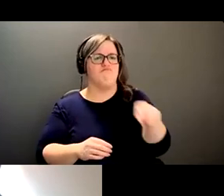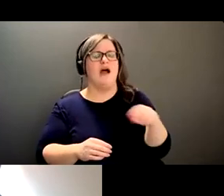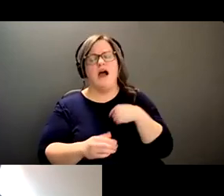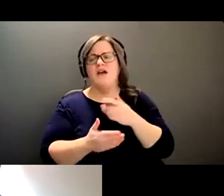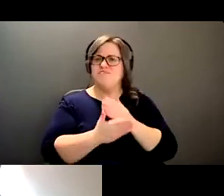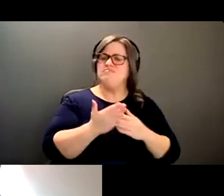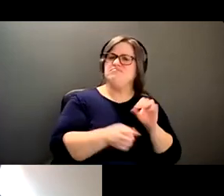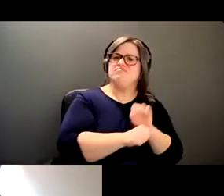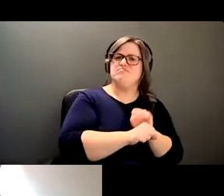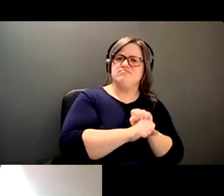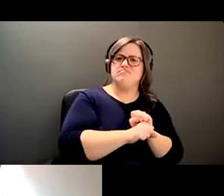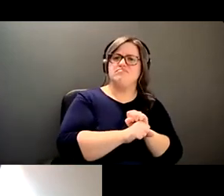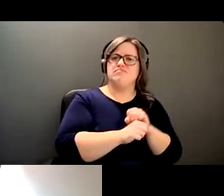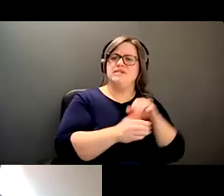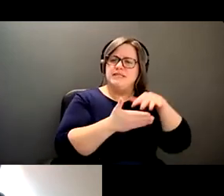and